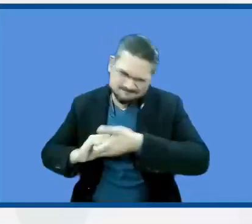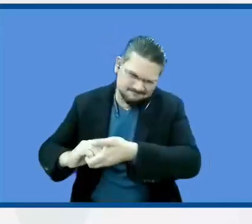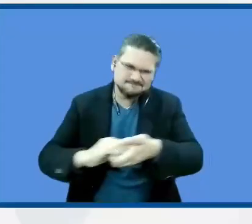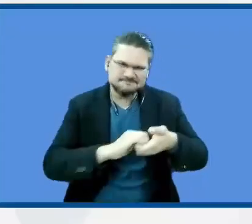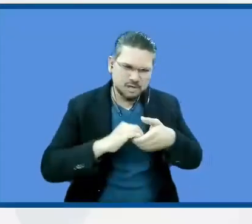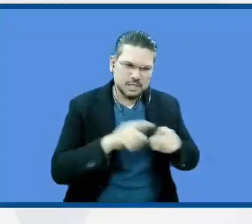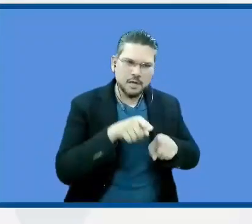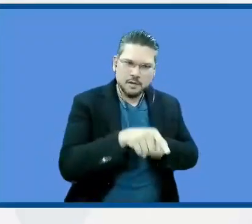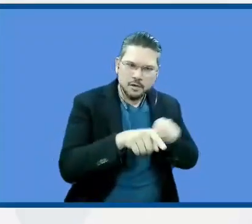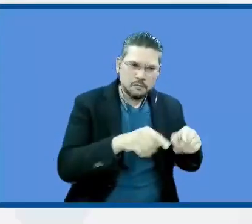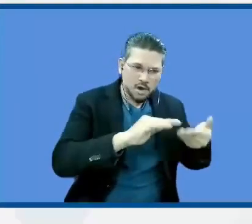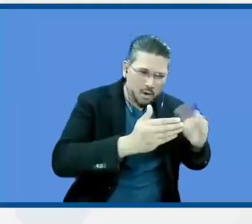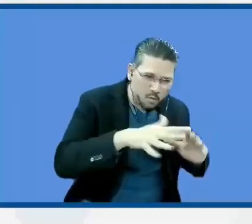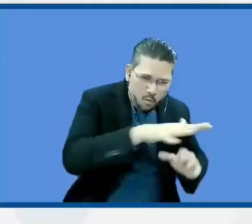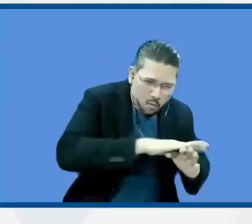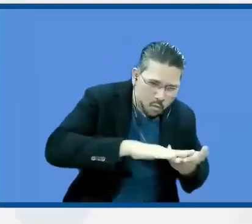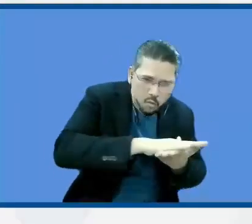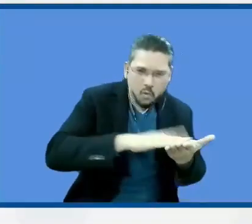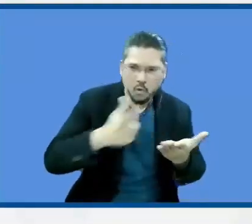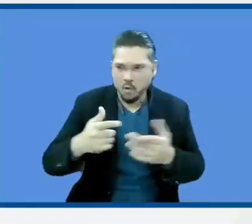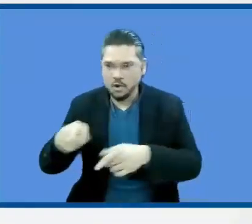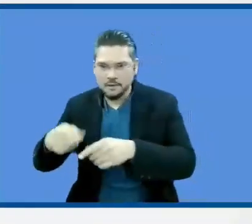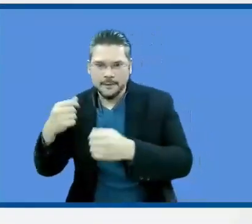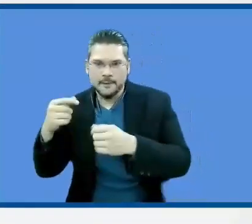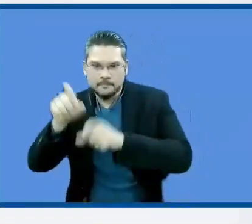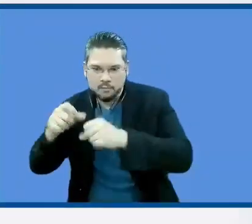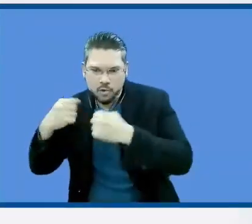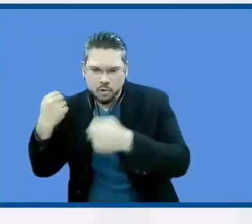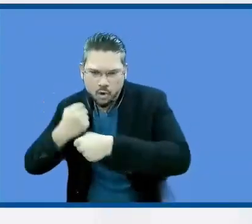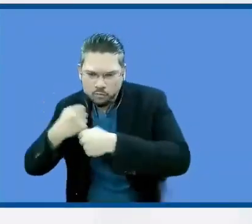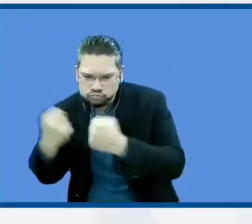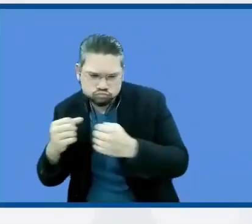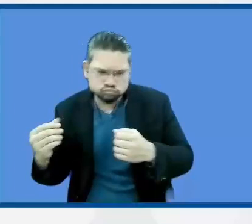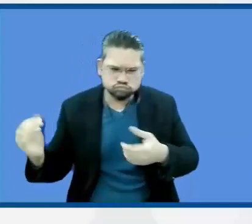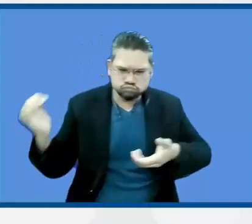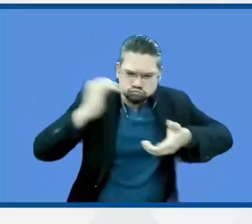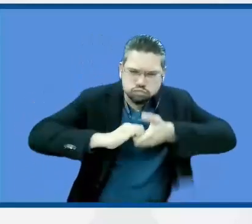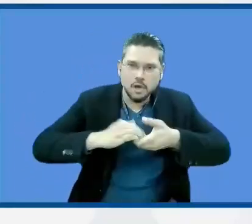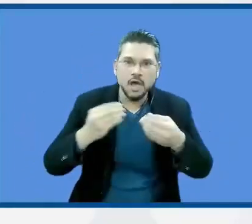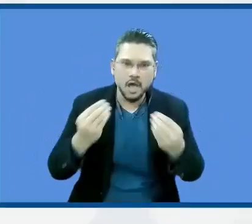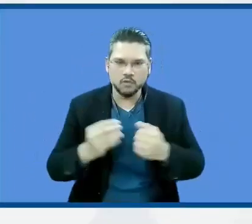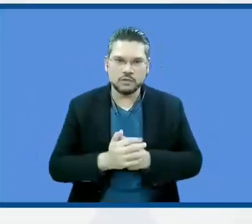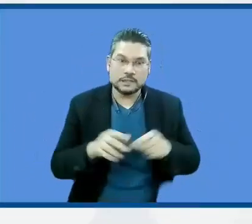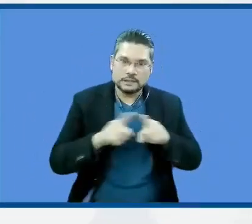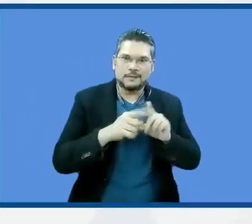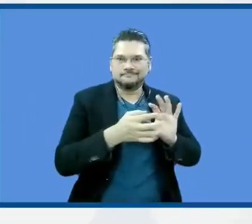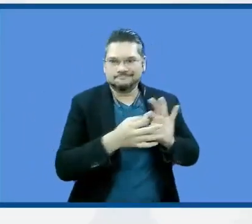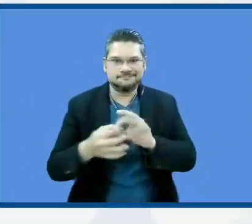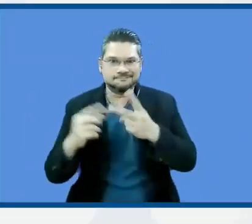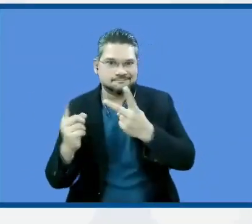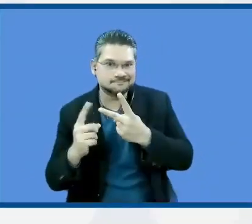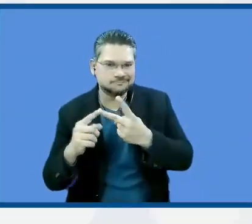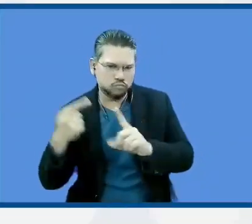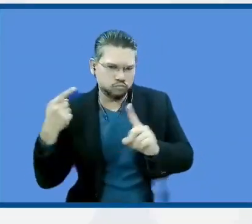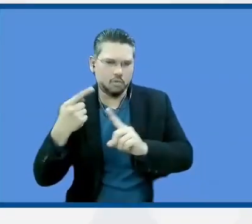the scientific work, as Lorena has mentioned before. So that brings me to my second point, which is about the EU scientific work